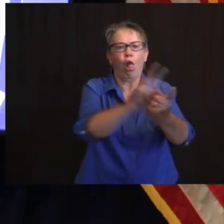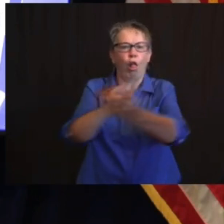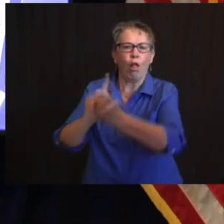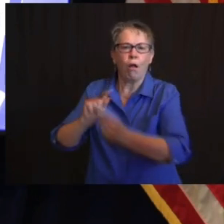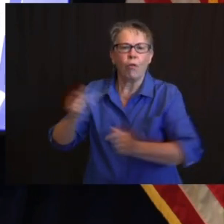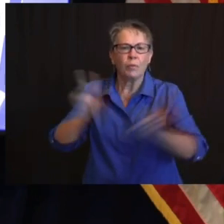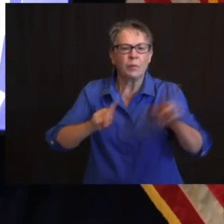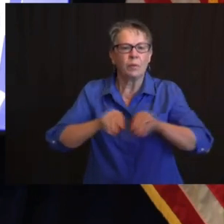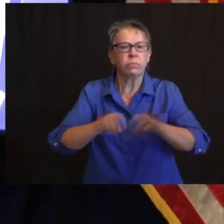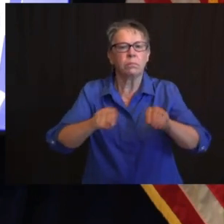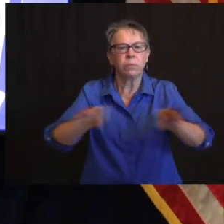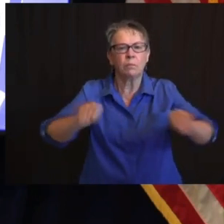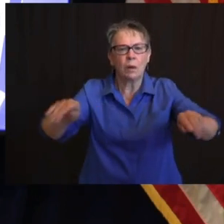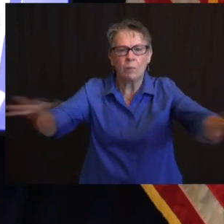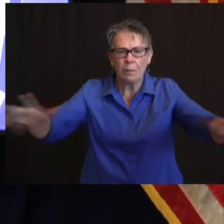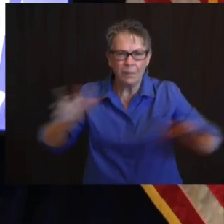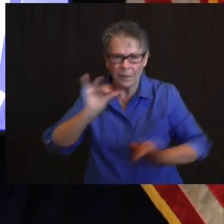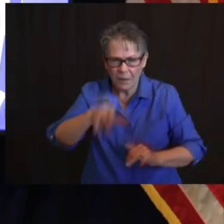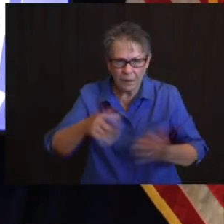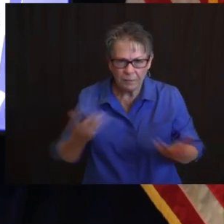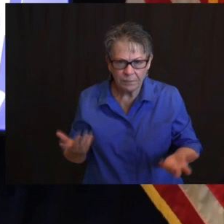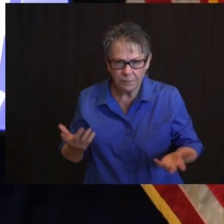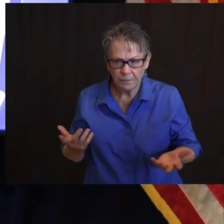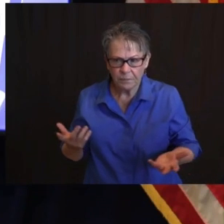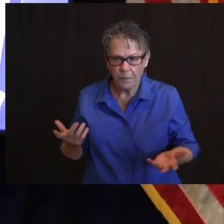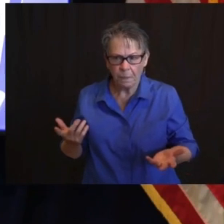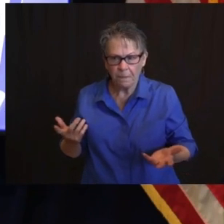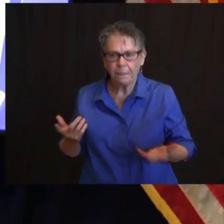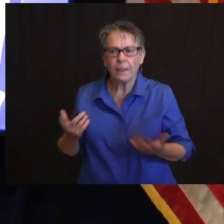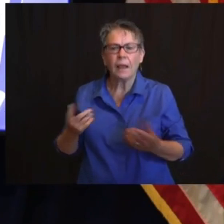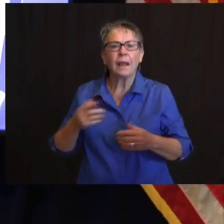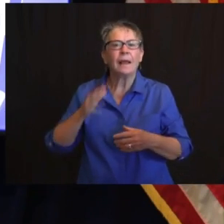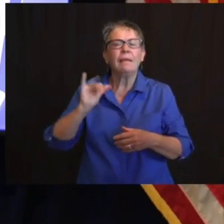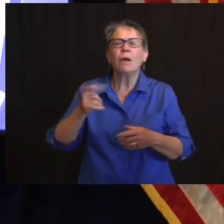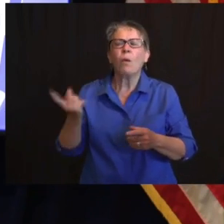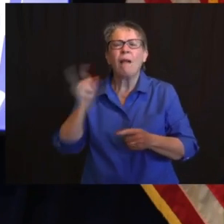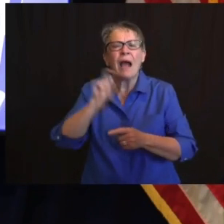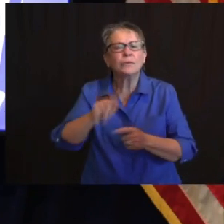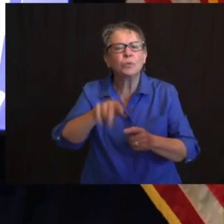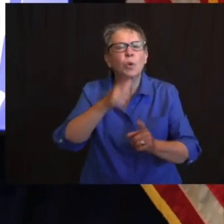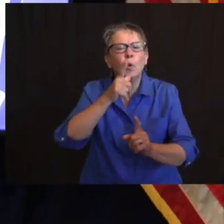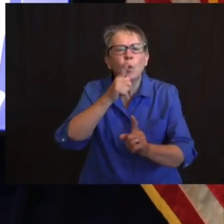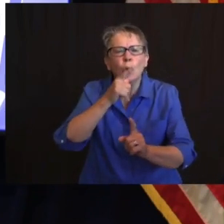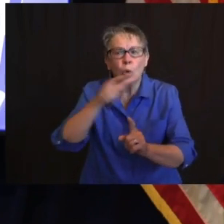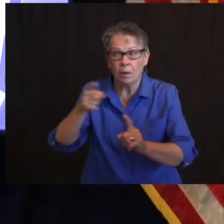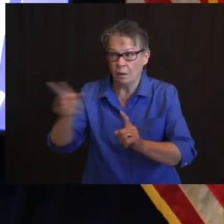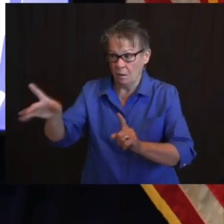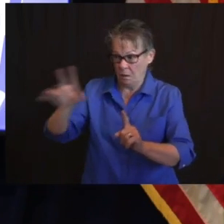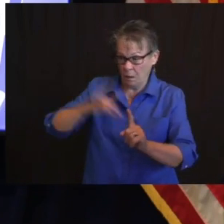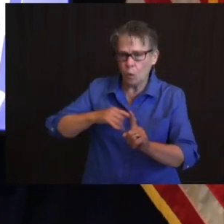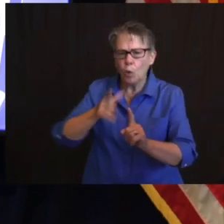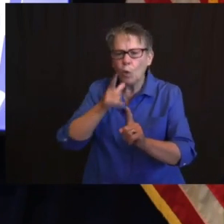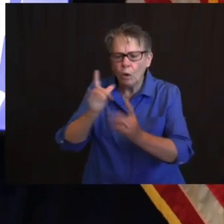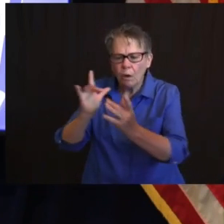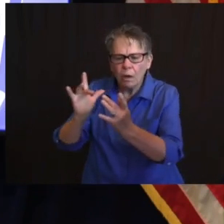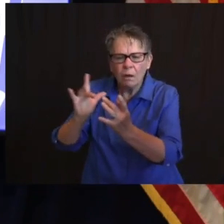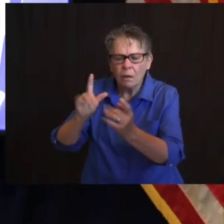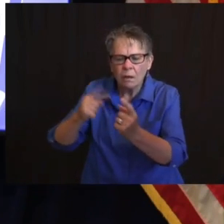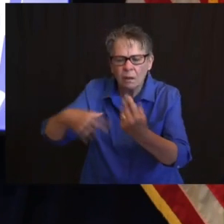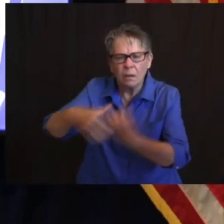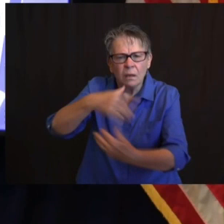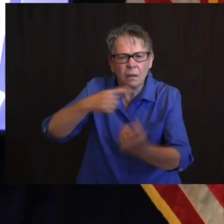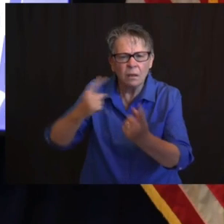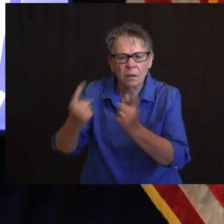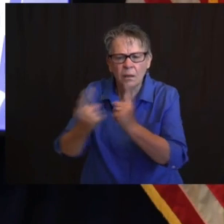to work together to keep New Jersey on the right track. Moving on to my daily report, as the governor shared,